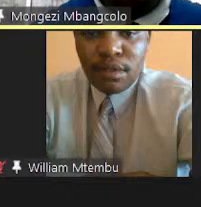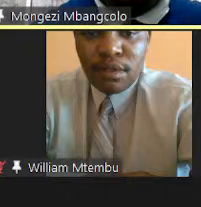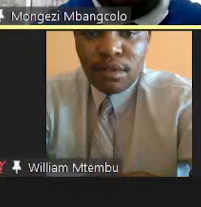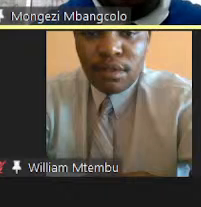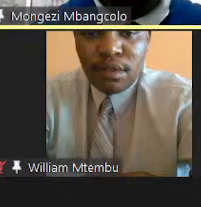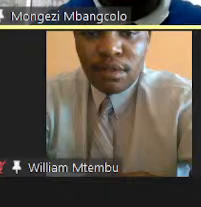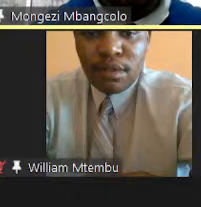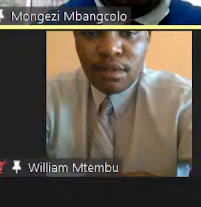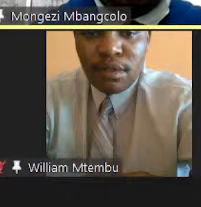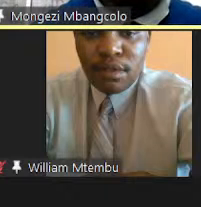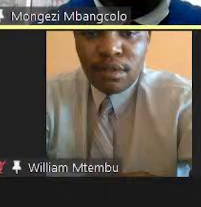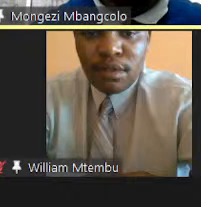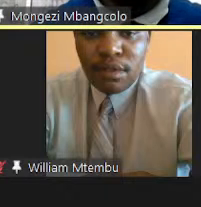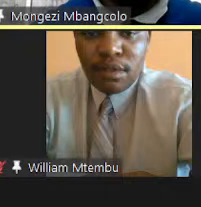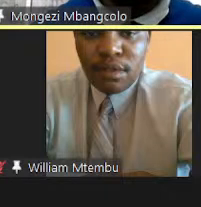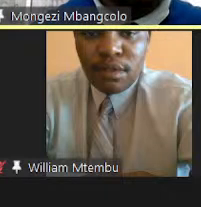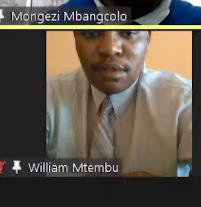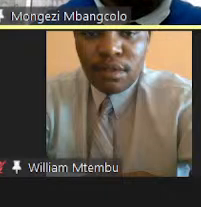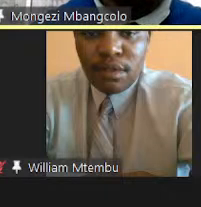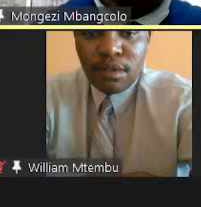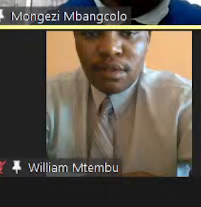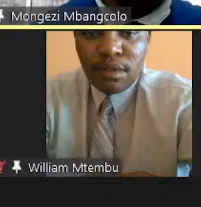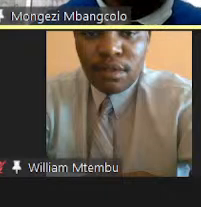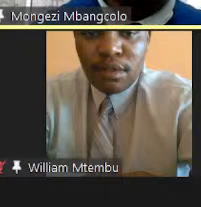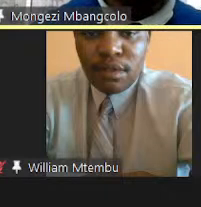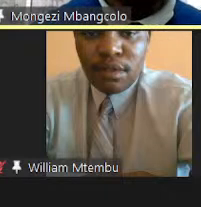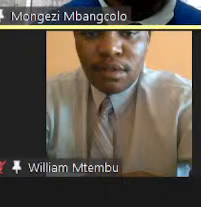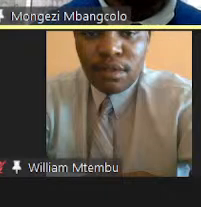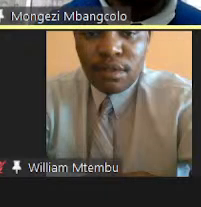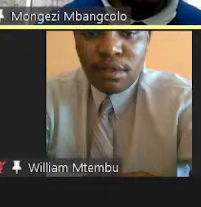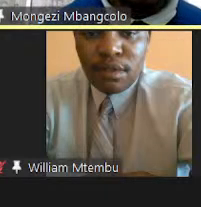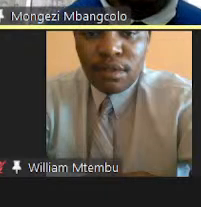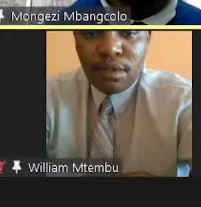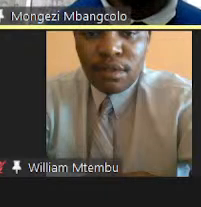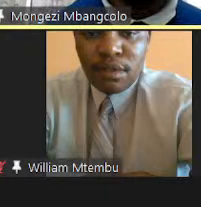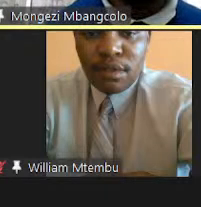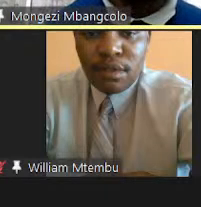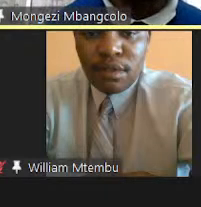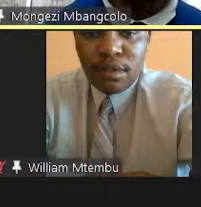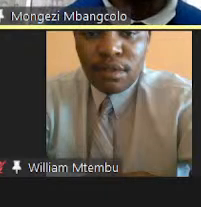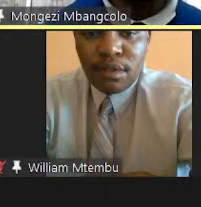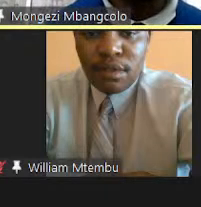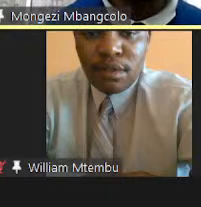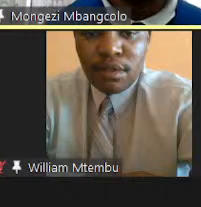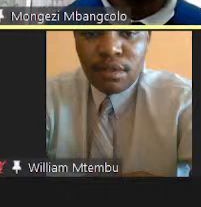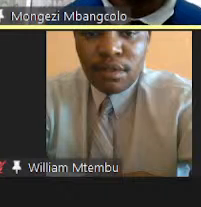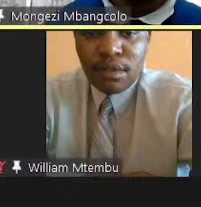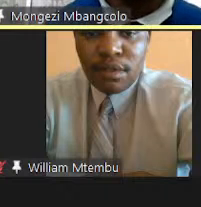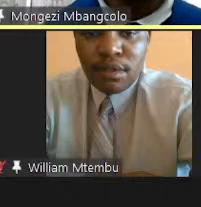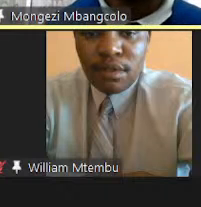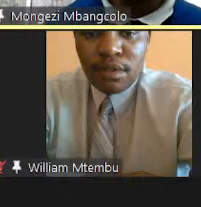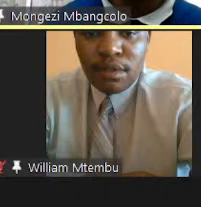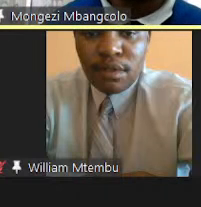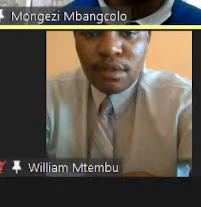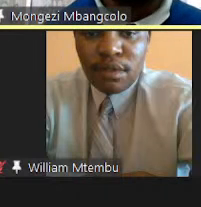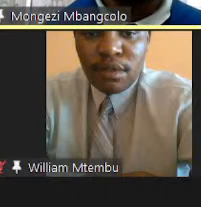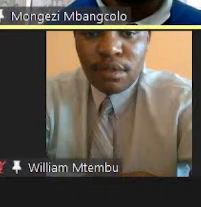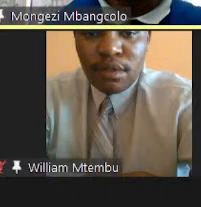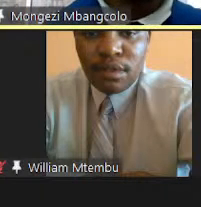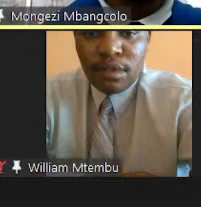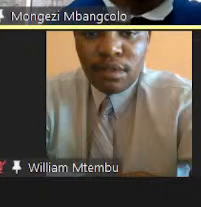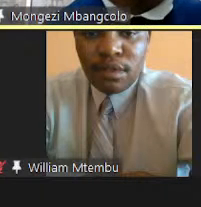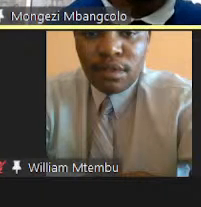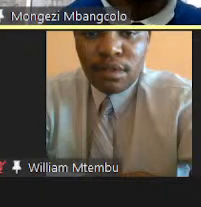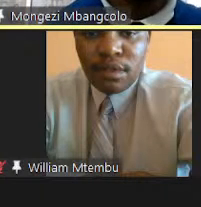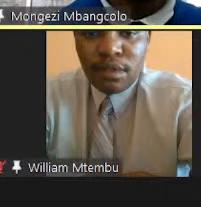your ILIMA, CASP, and because we are tendering, you are given 1 million, and with that 1 million, you could support more than 10 farmers,